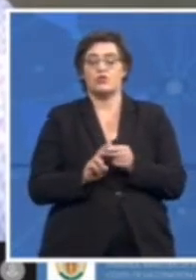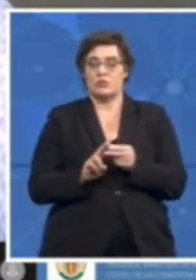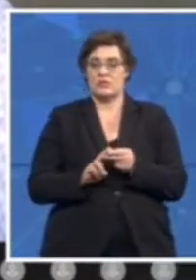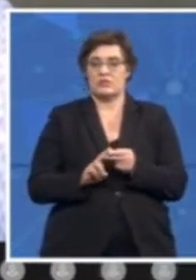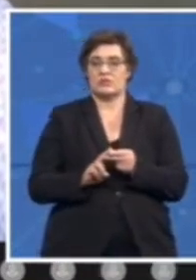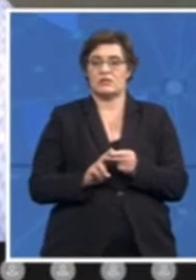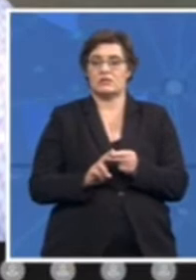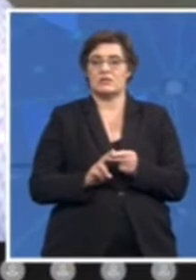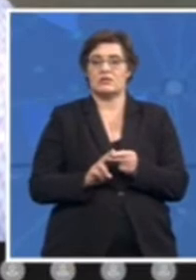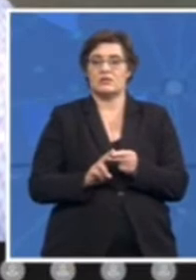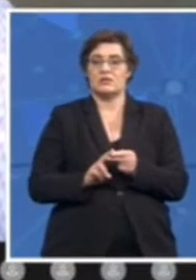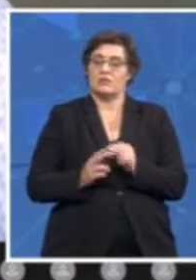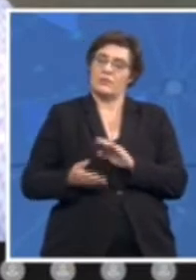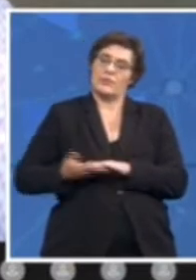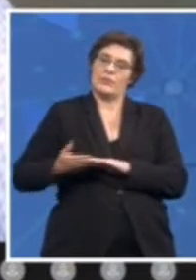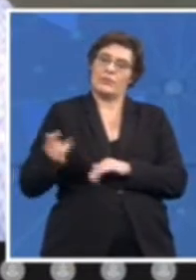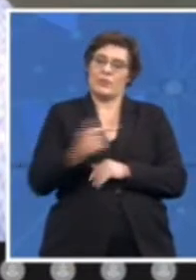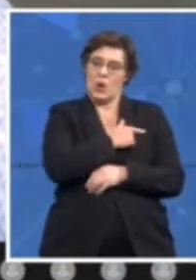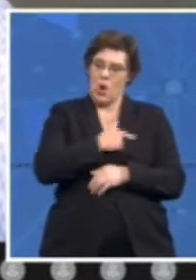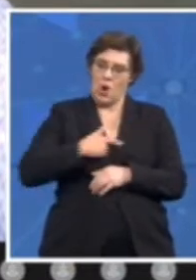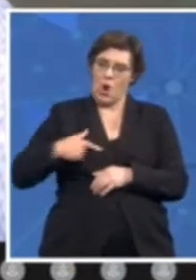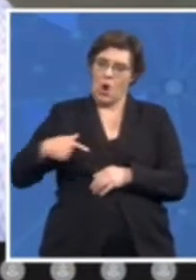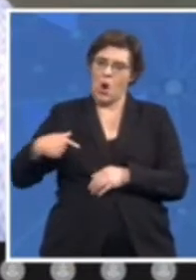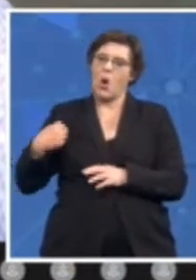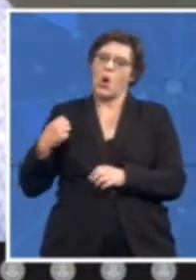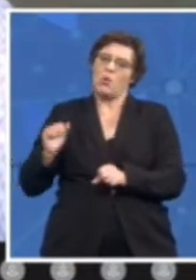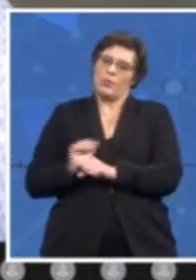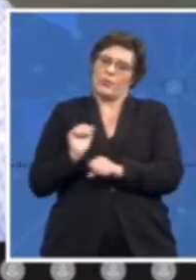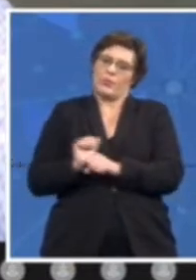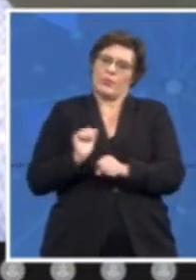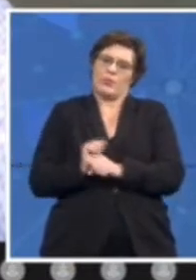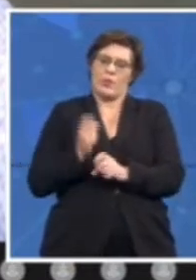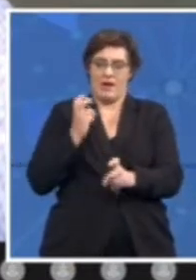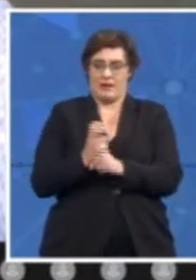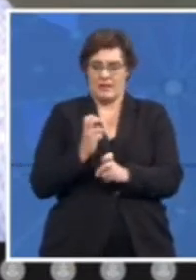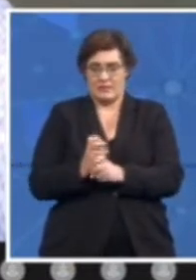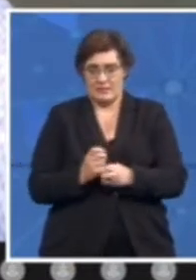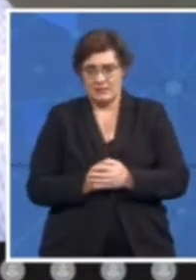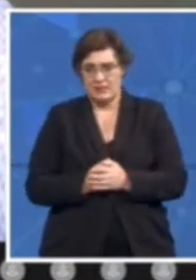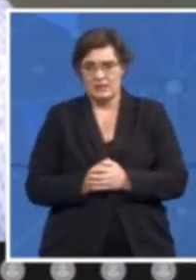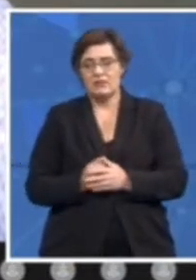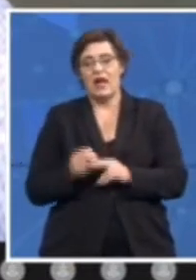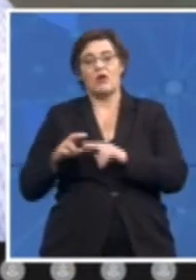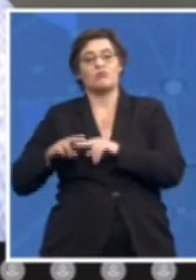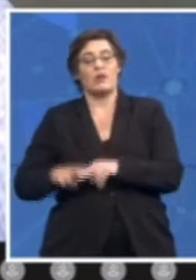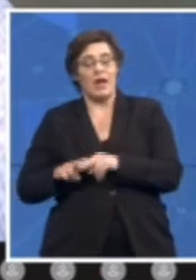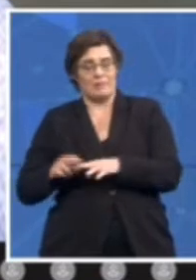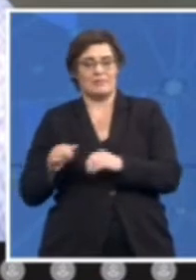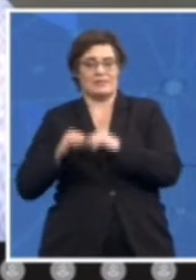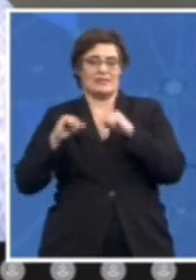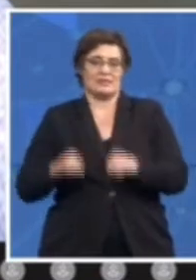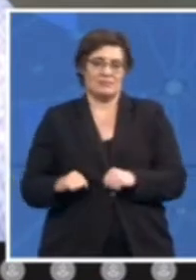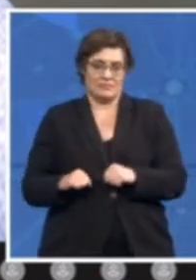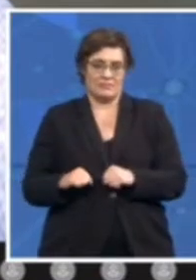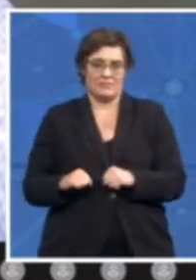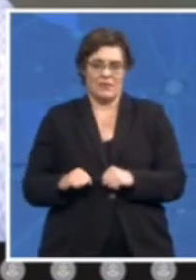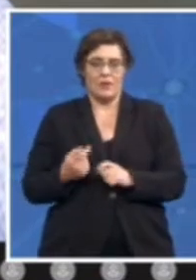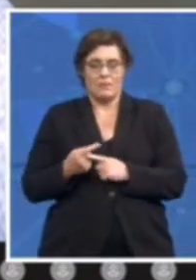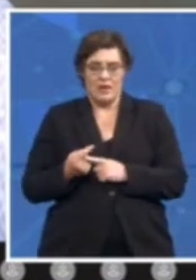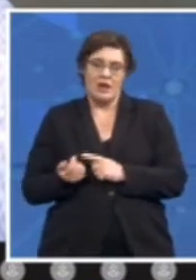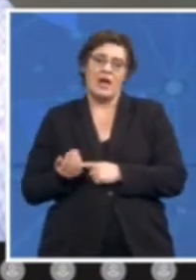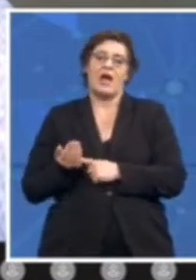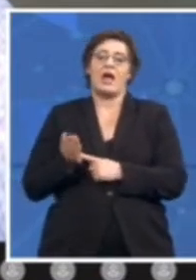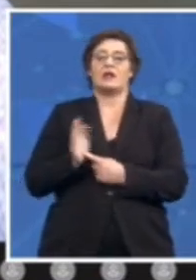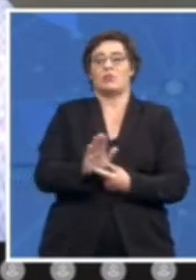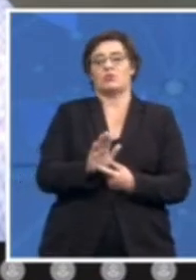and given the lack of reliability of our system, that then tends to expose some of our units